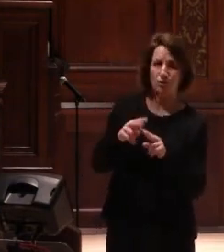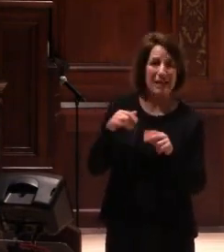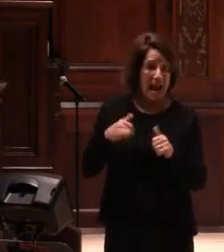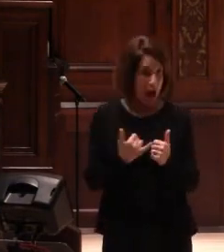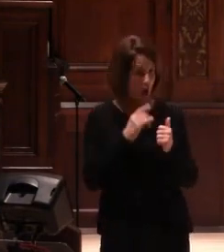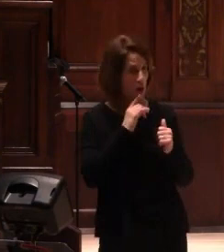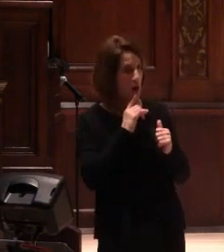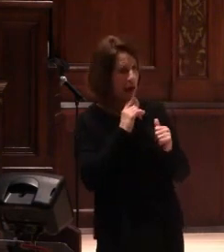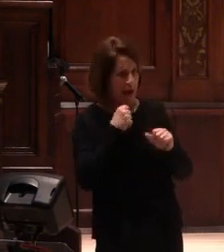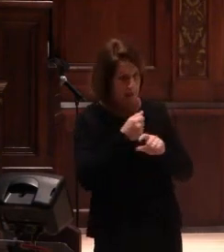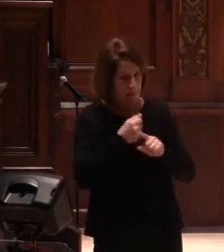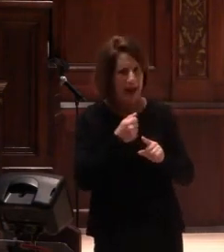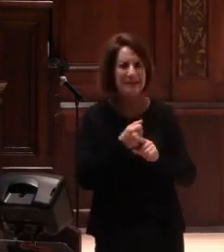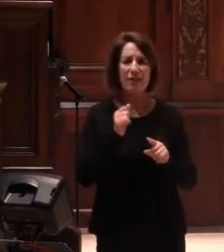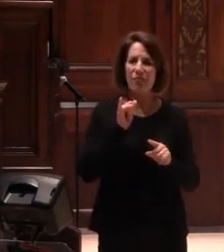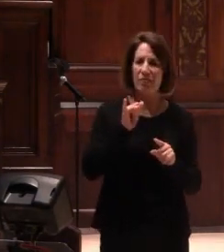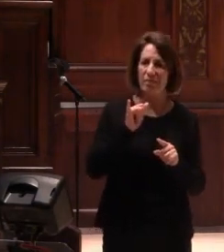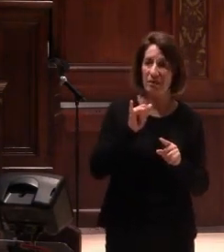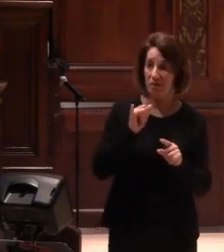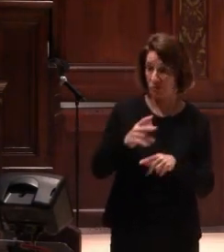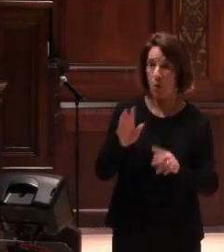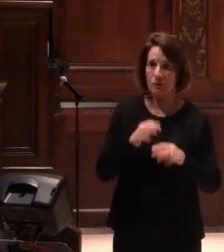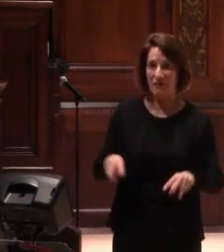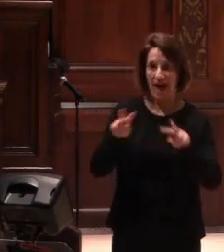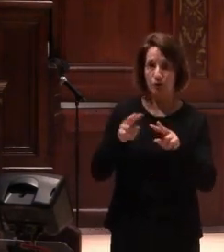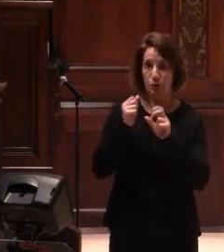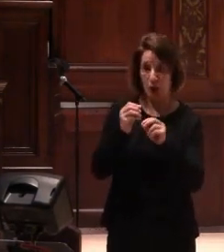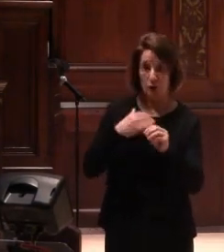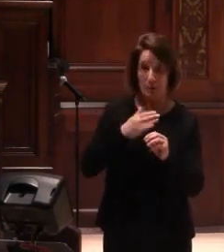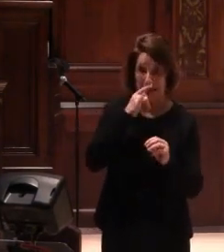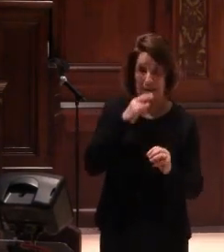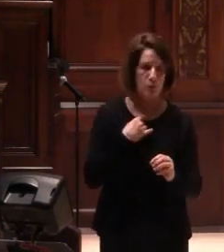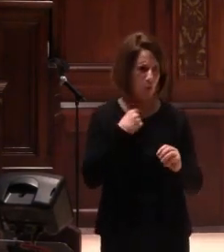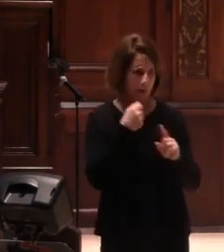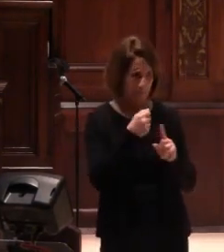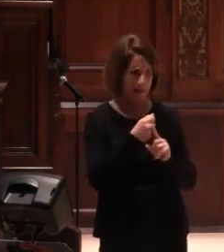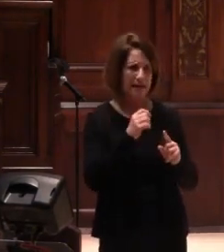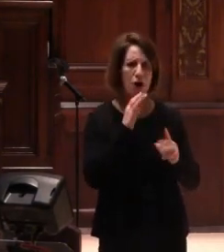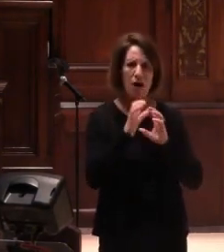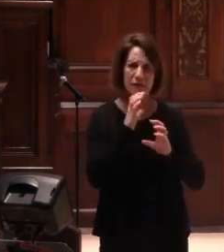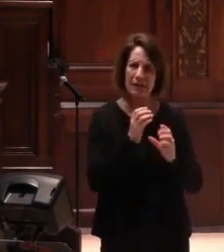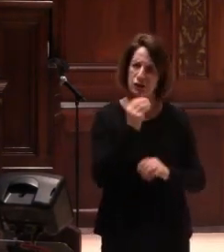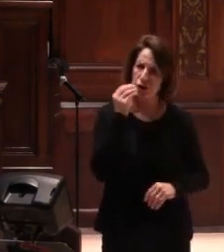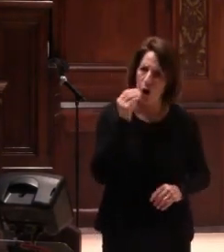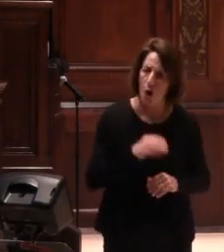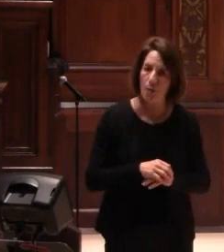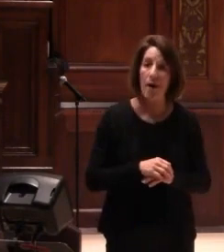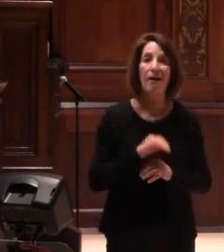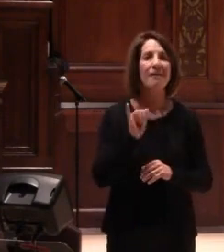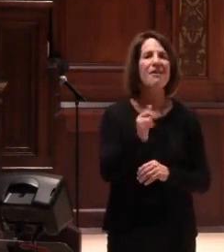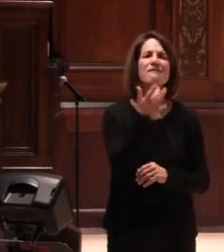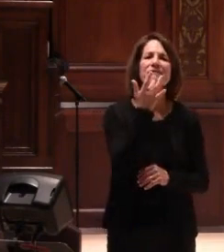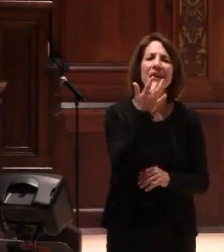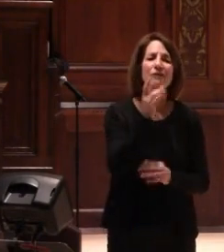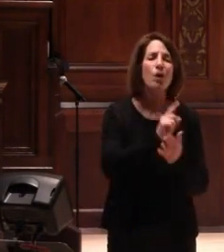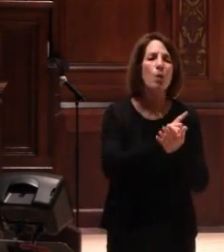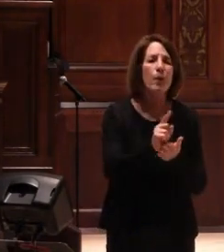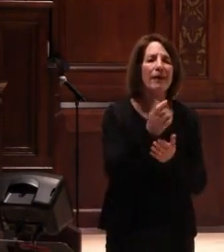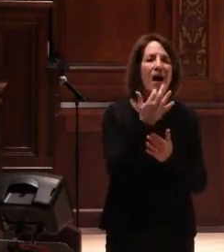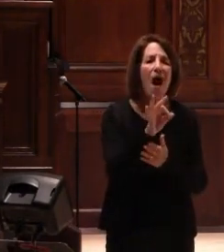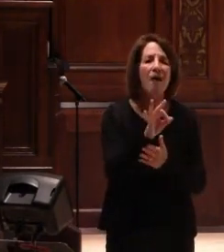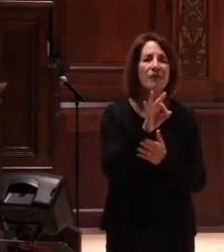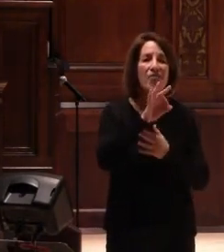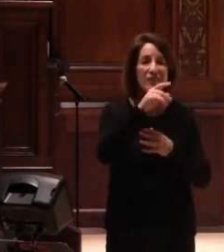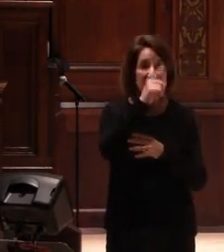the conversations we had at home in their day-to-day relationships. Their absolute favorite week of the summer is the second week